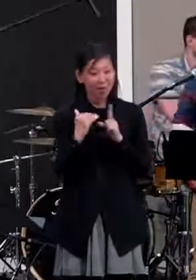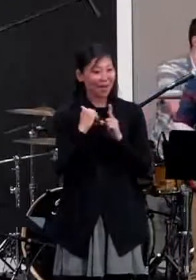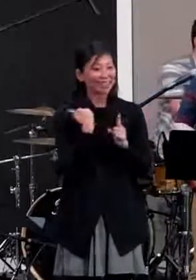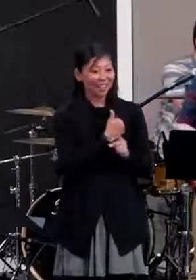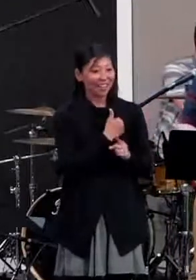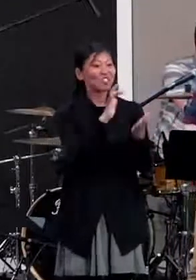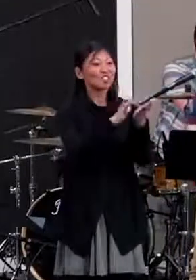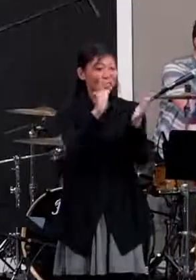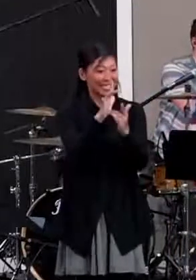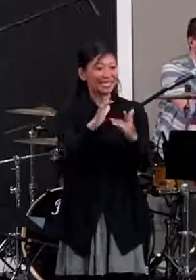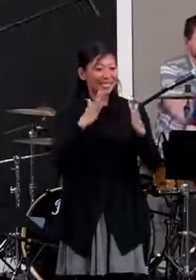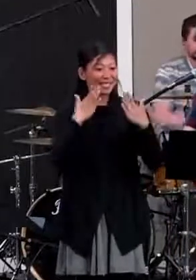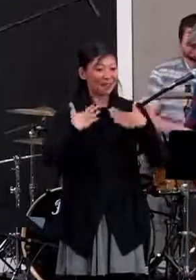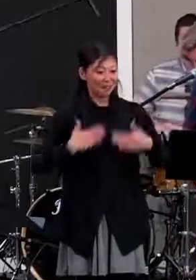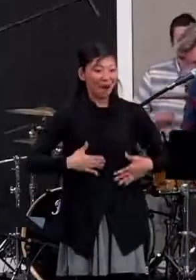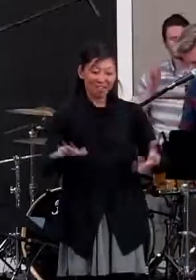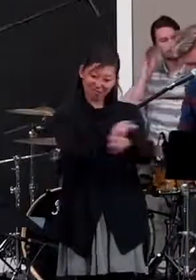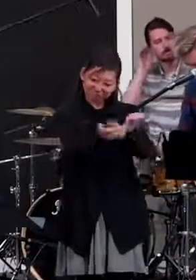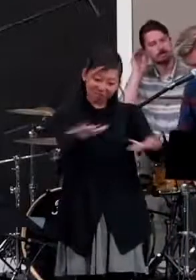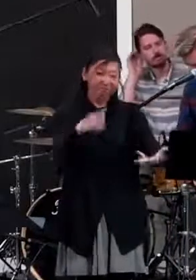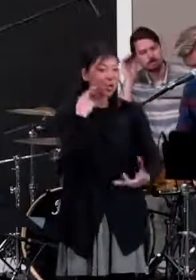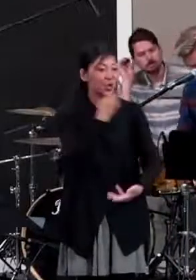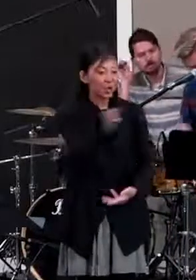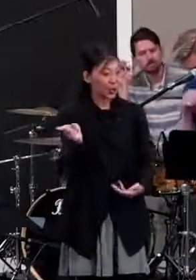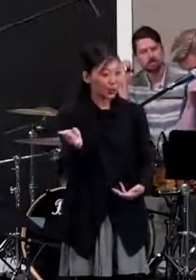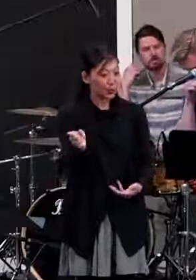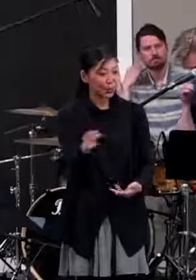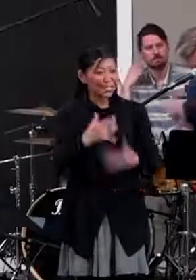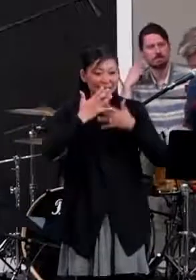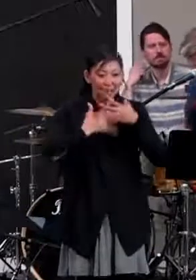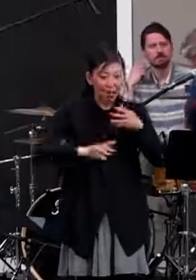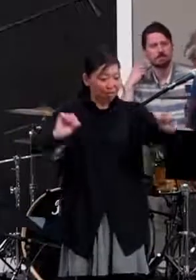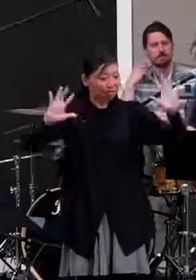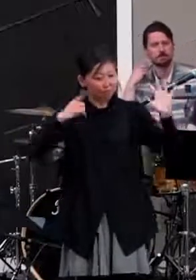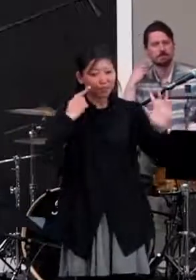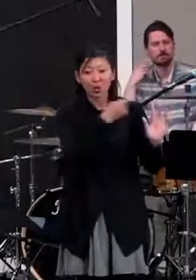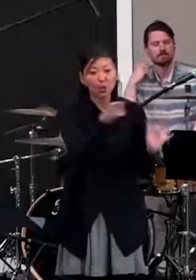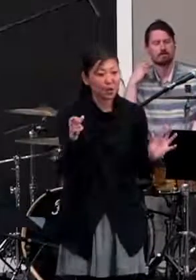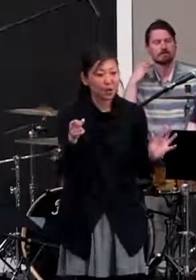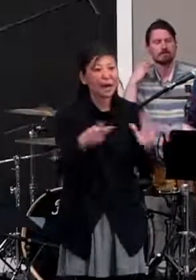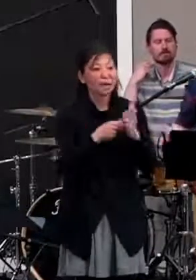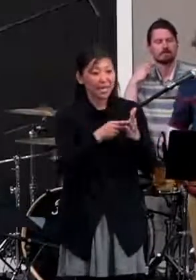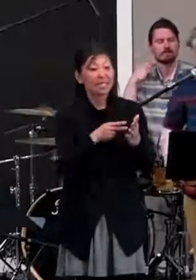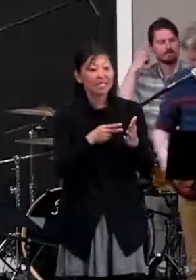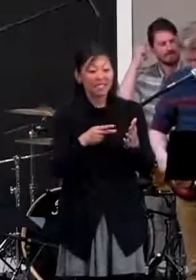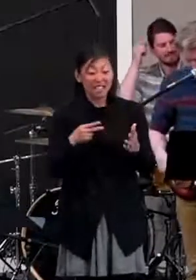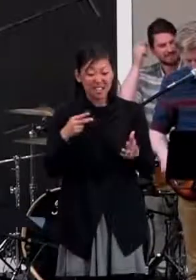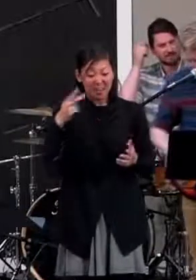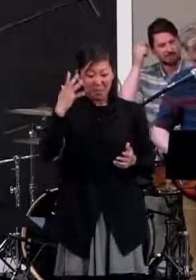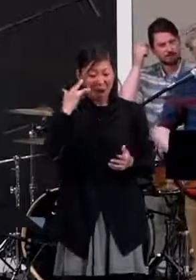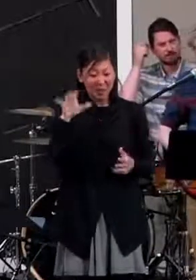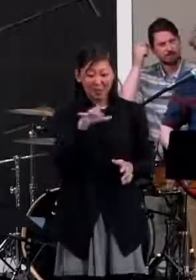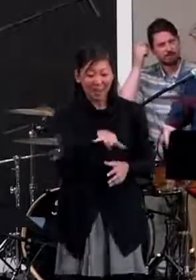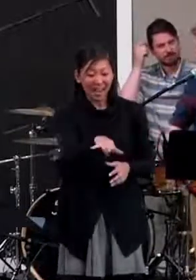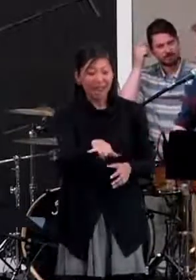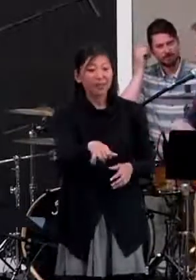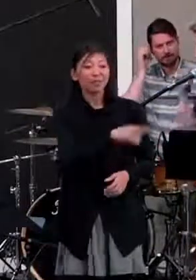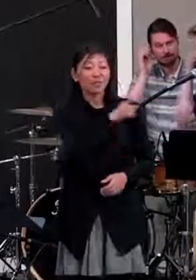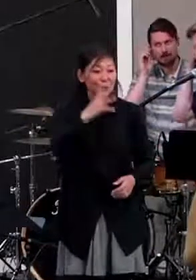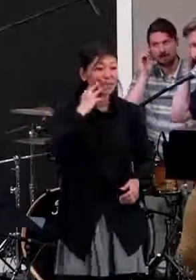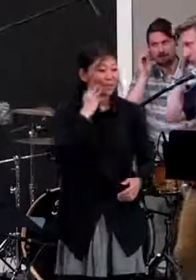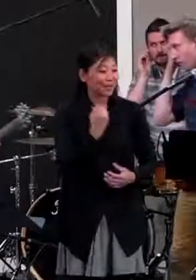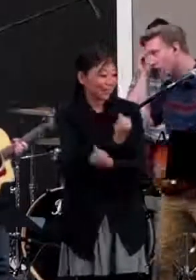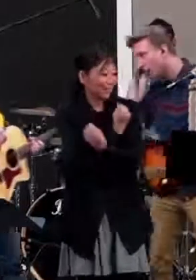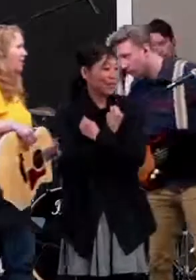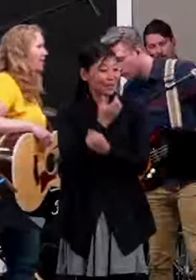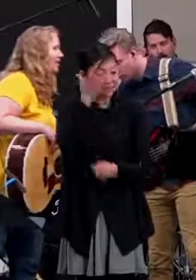that was broken for you, the blood of Jesus that was shed for you, that you might know the love of God, that you might receive it